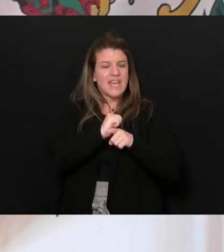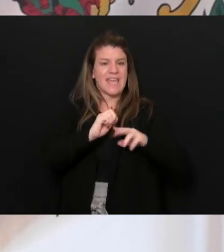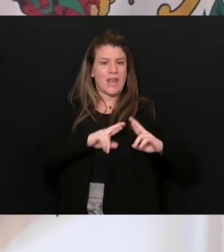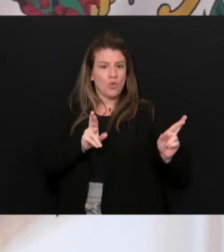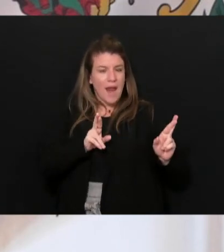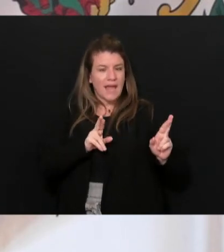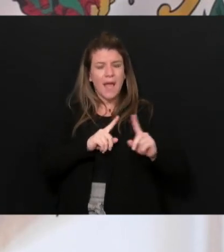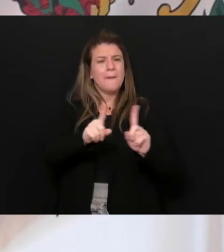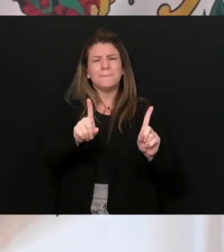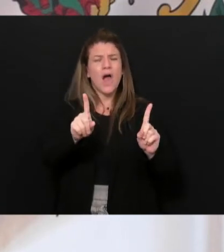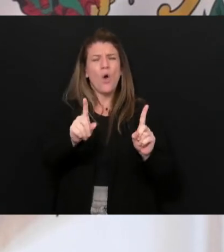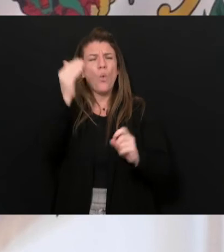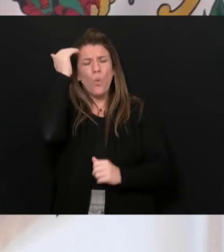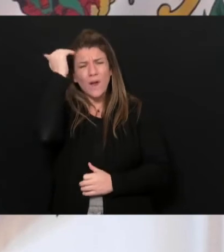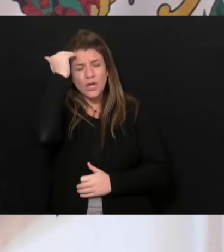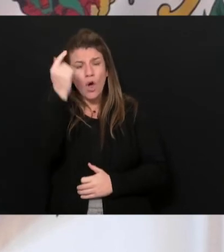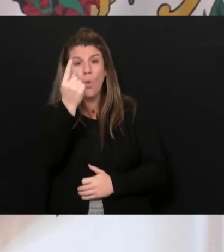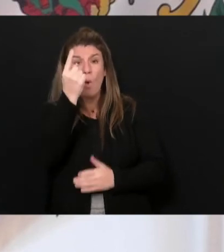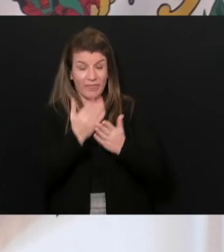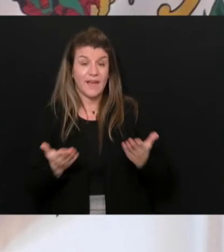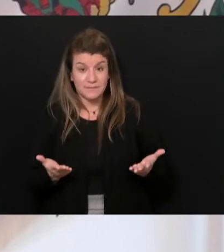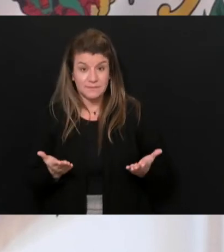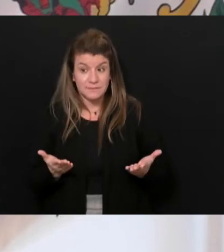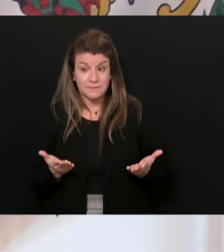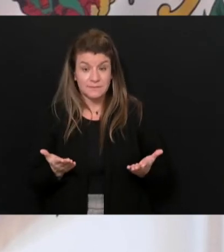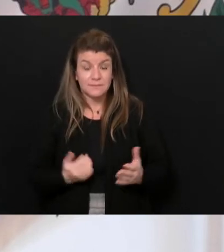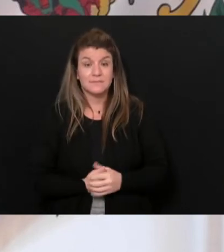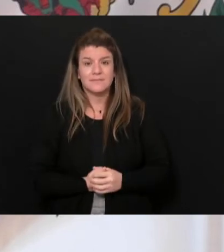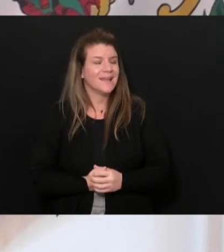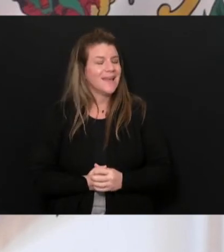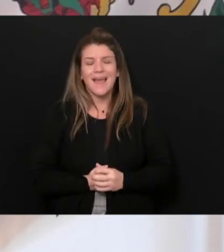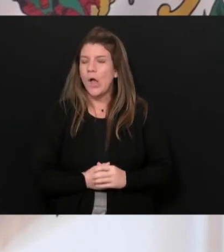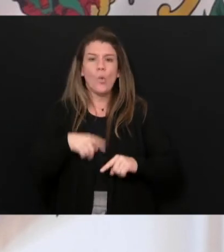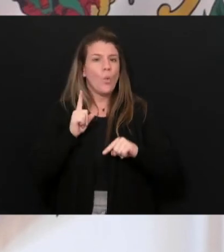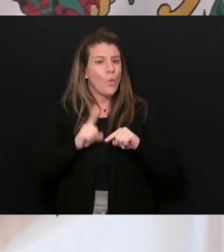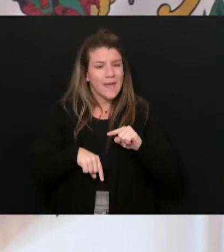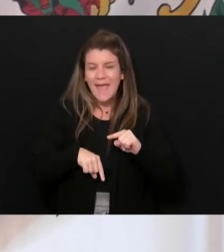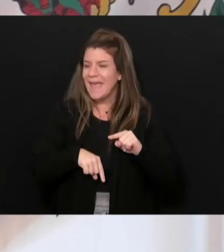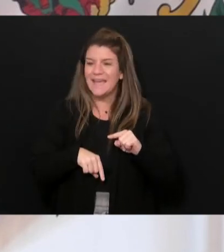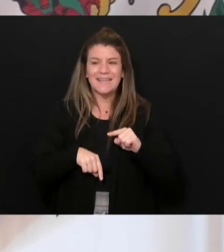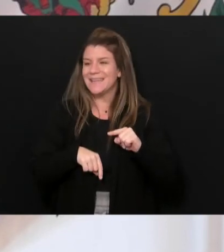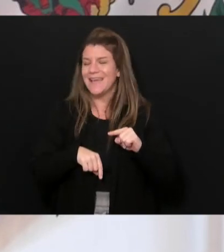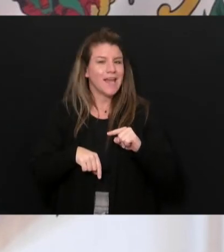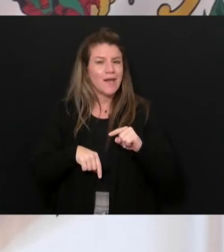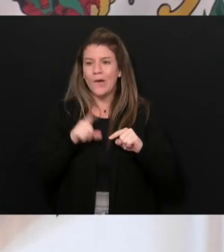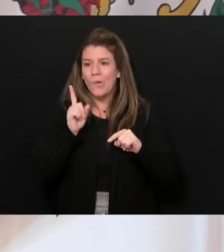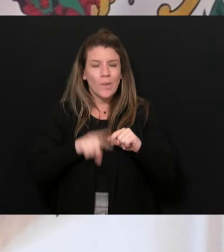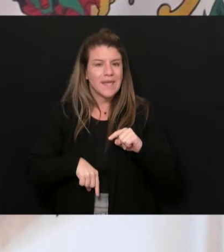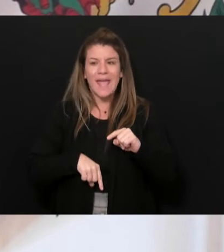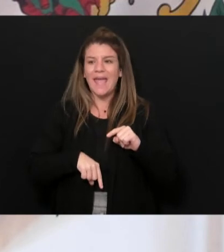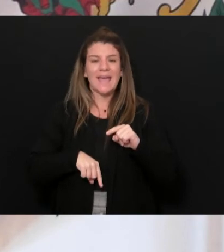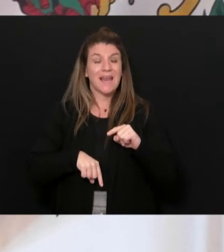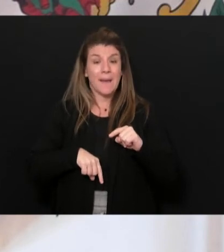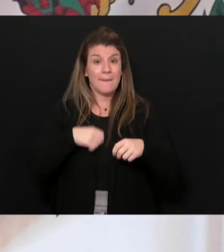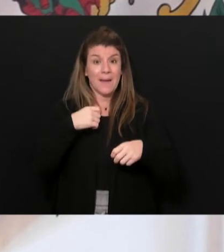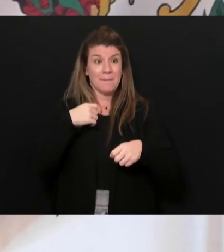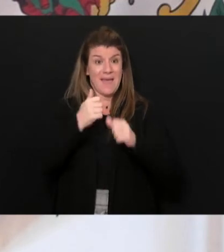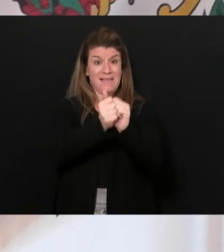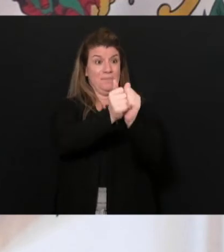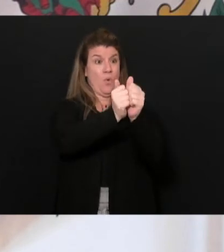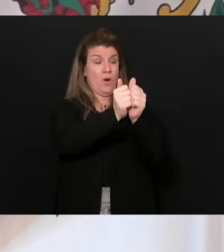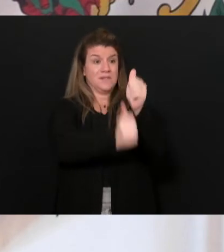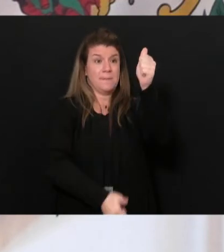know one thing for certain, don't we? We cannot be moving sports ahead of everything